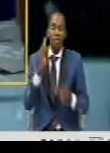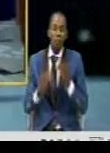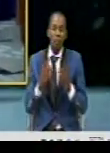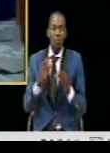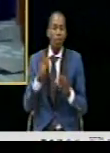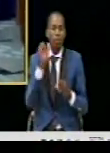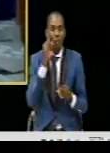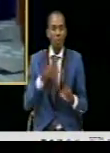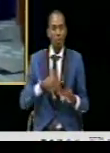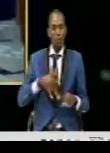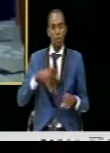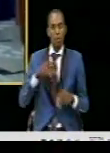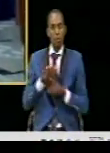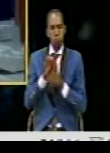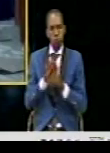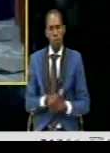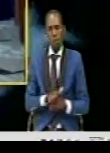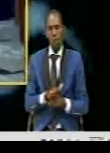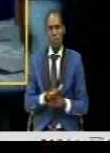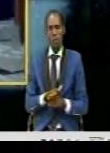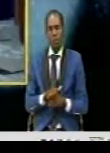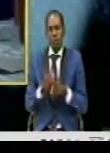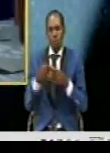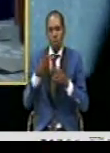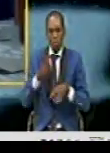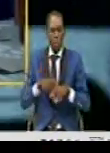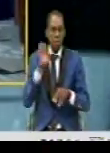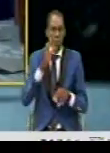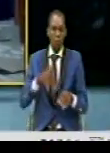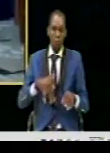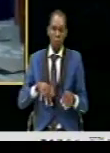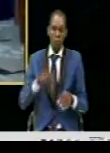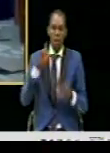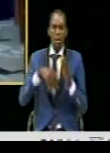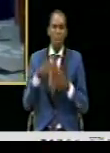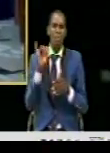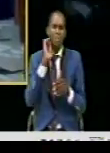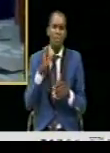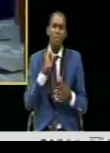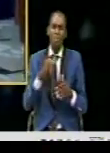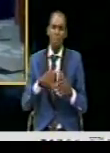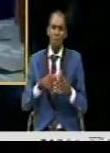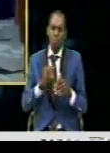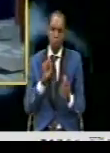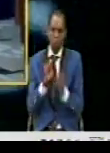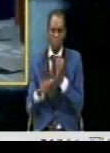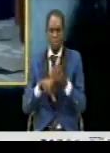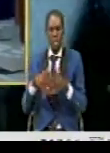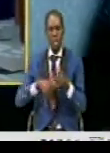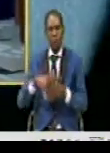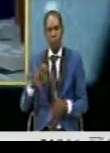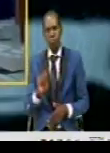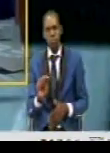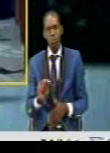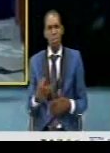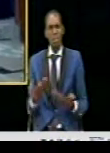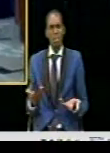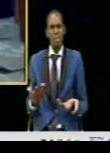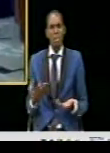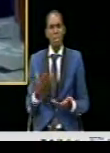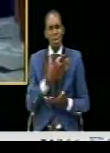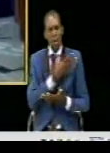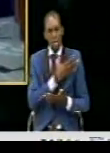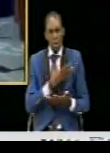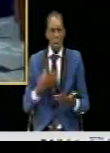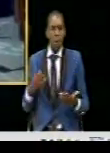small time, I will see myself. If I not quick go peace, I'll unite my body. I was praying, I said, God, perform your miracle